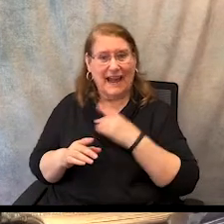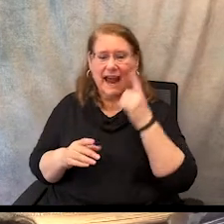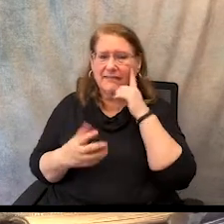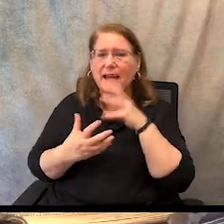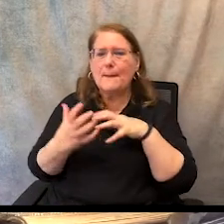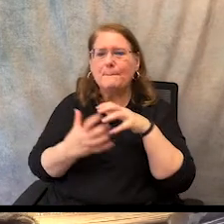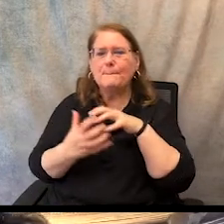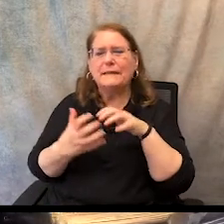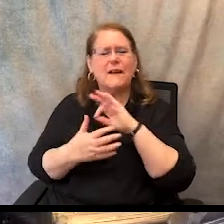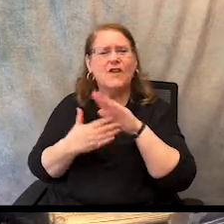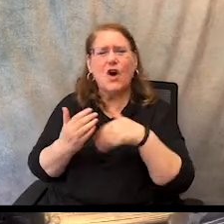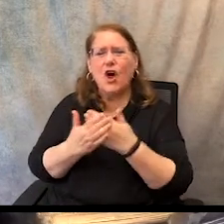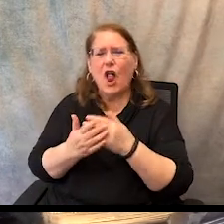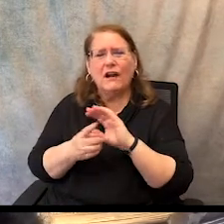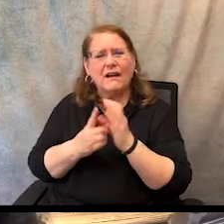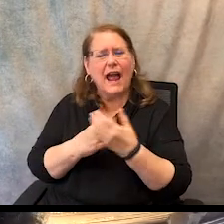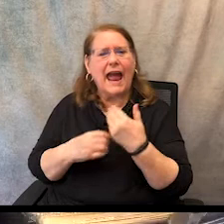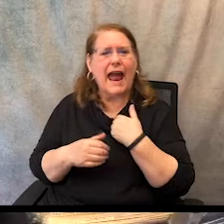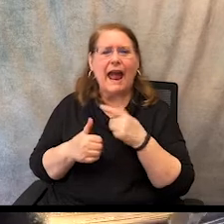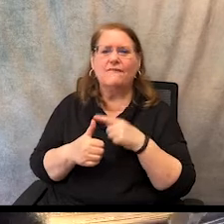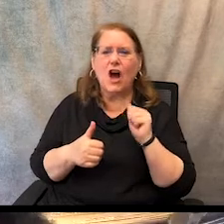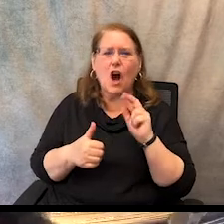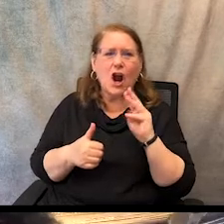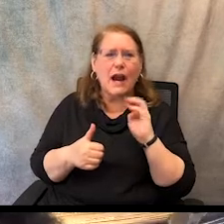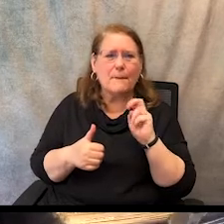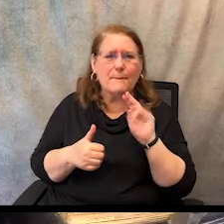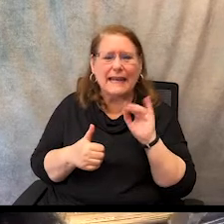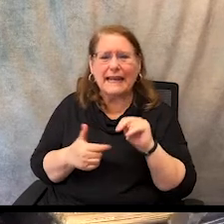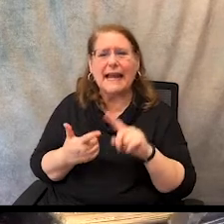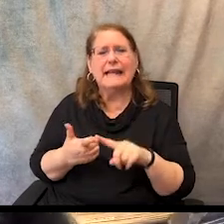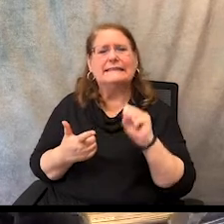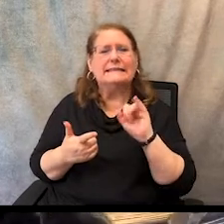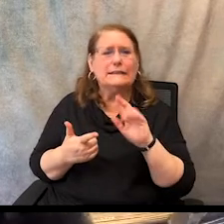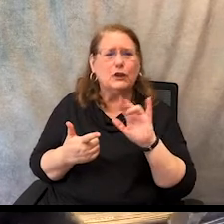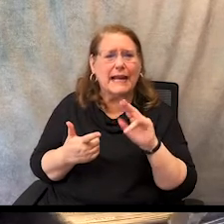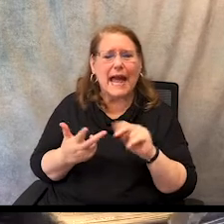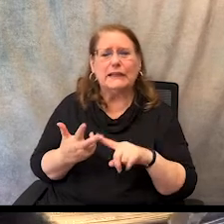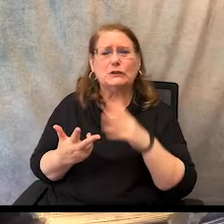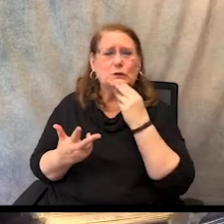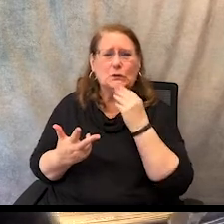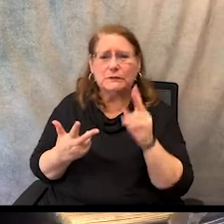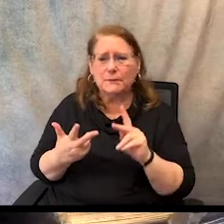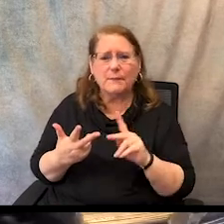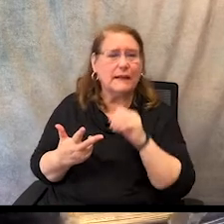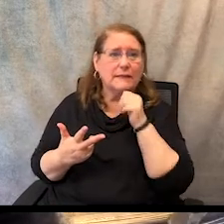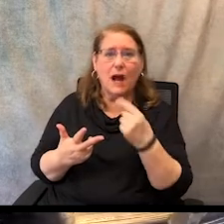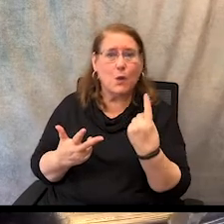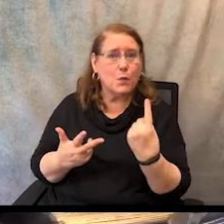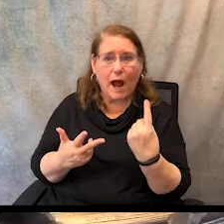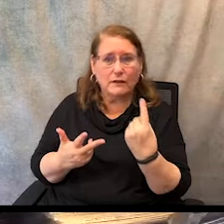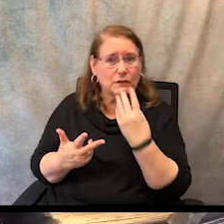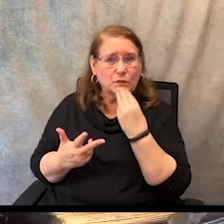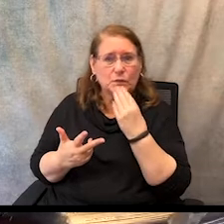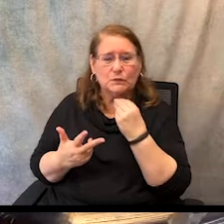think it's a mix of all cultural. We have Armenian people, we have Assyrian people, we have Jewish people. We had Jewish people, of course. Unfortunately, there is no